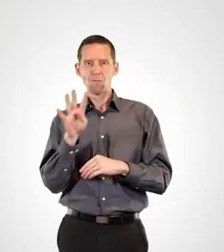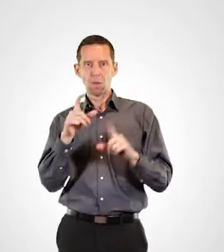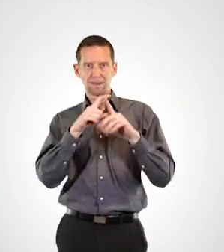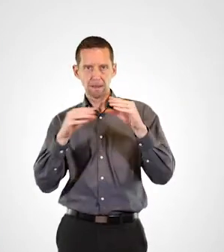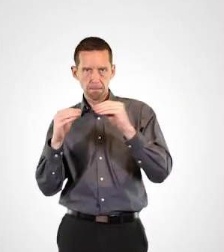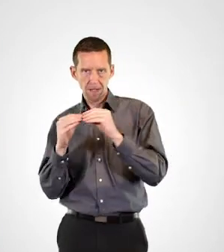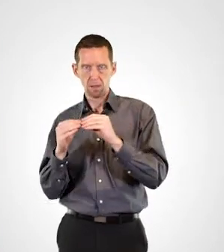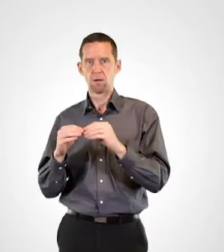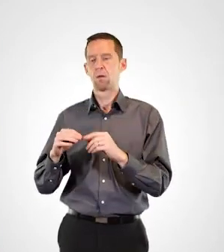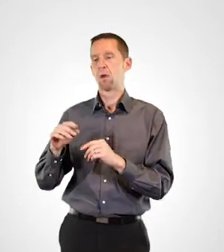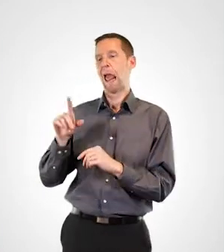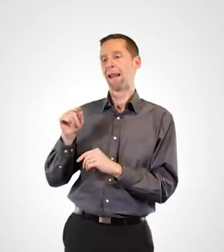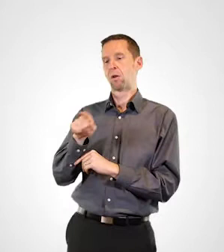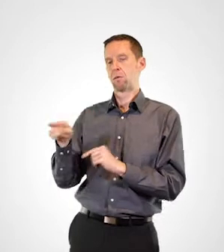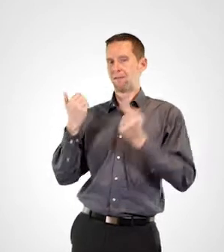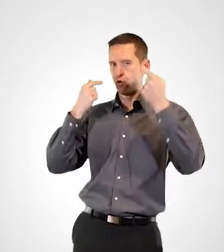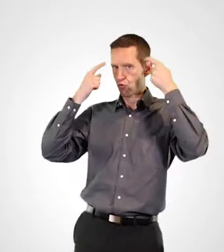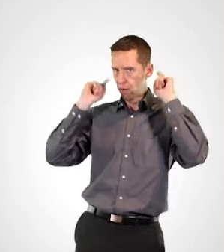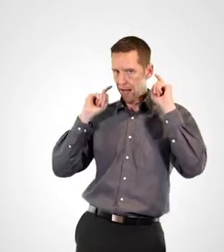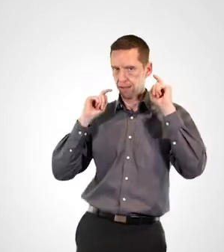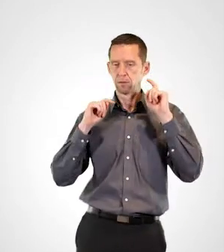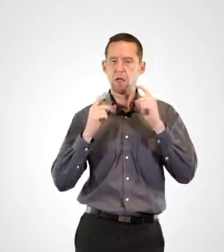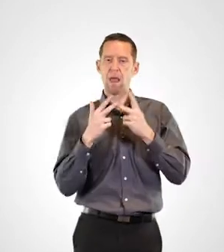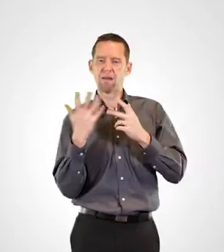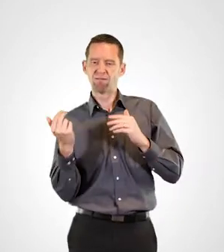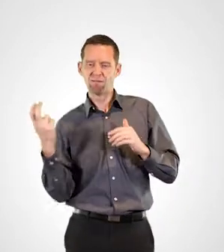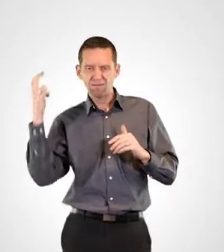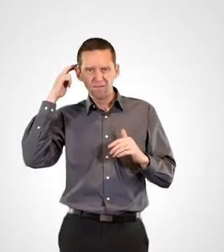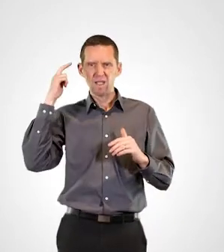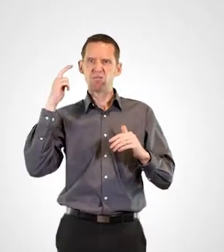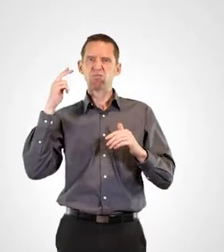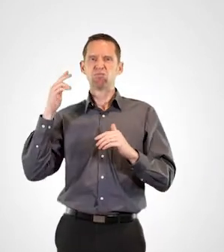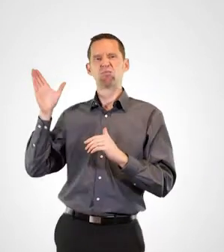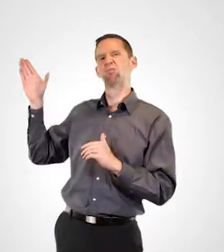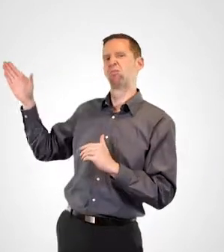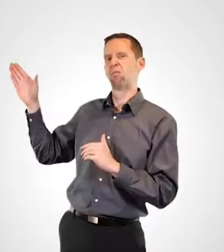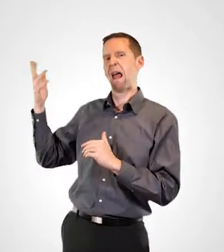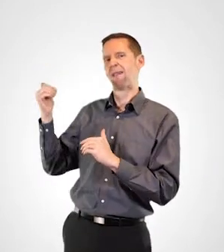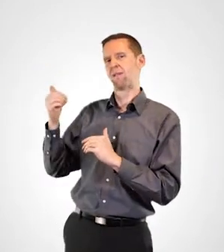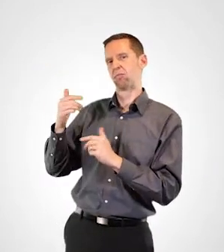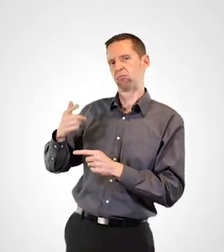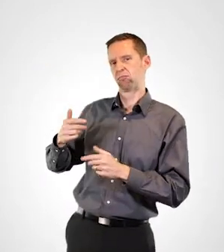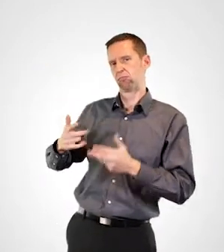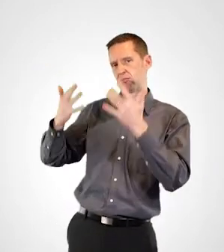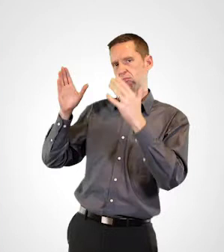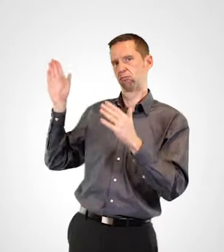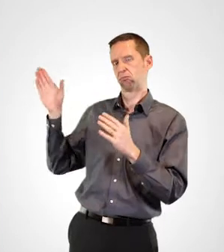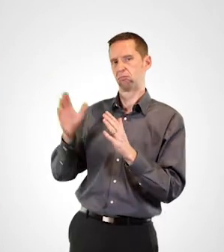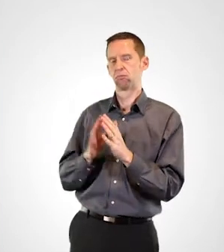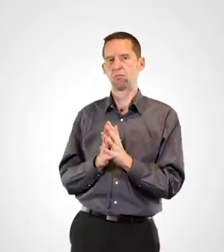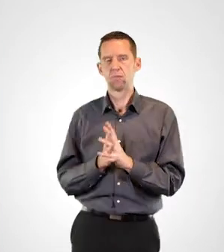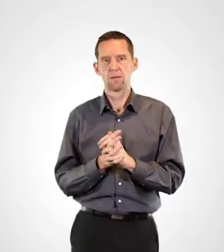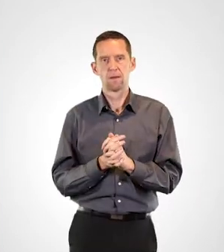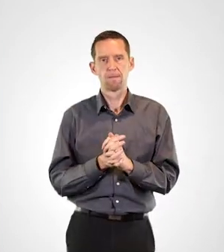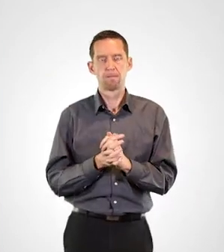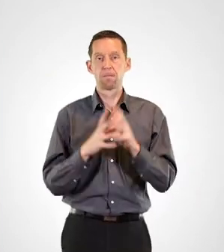decibels. 11 of them are wearing hearing aids, so most wear hearing aids, a couple wearing cochlear implants. So that just kind of gives you an idea of the population that we're working with.